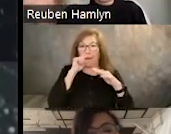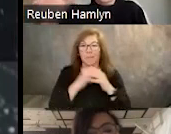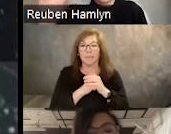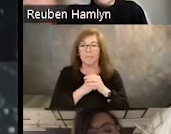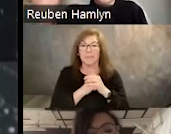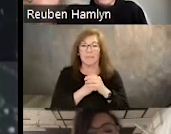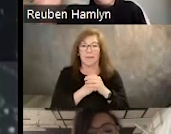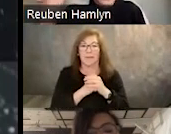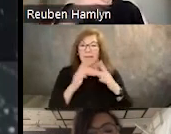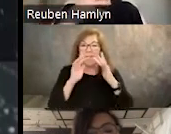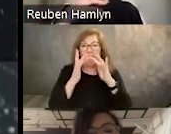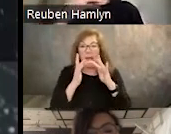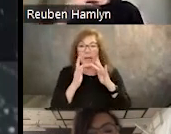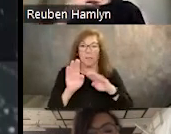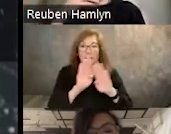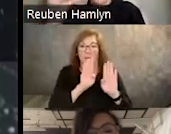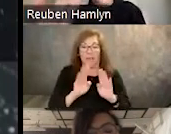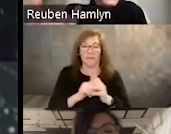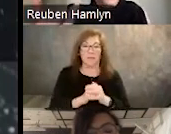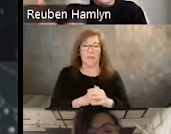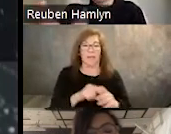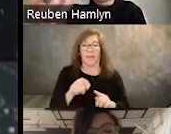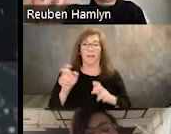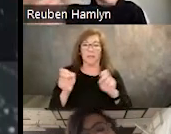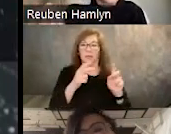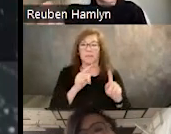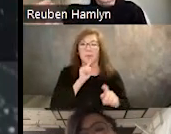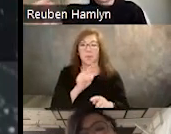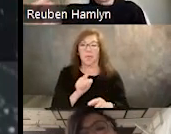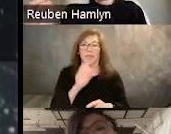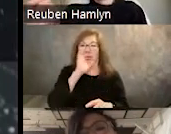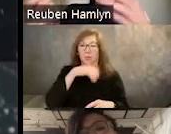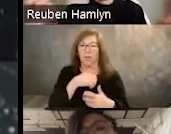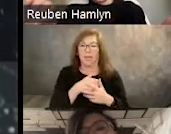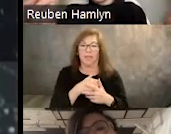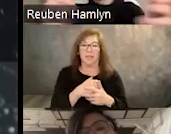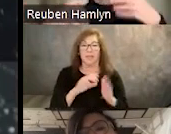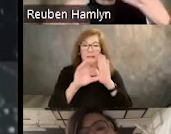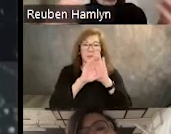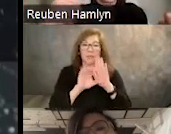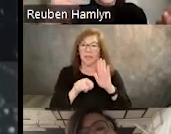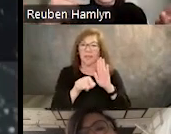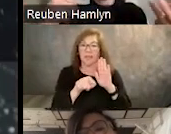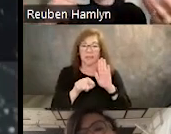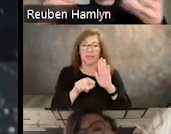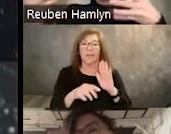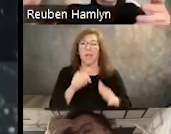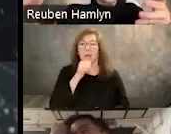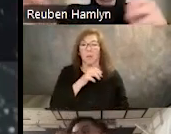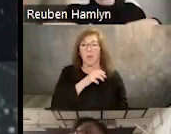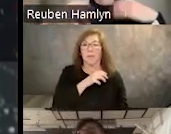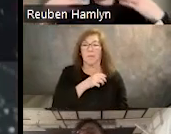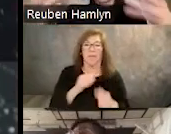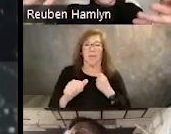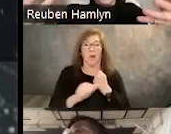net internet behaviors. And he was posting some very sort of like strange imagery like this, also imagery of women who were sort of being